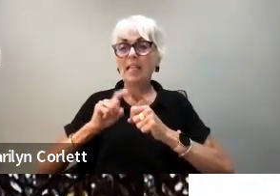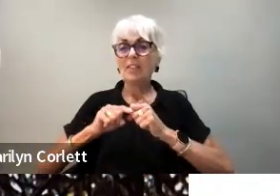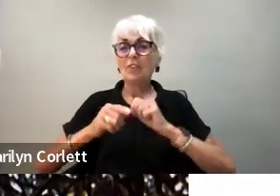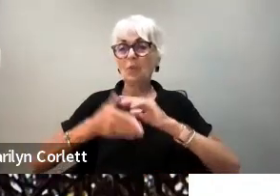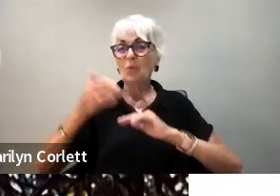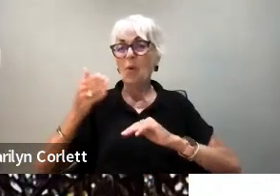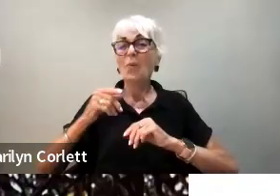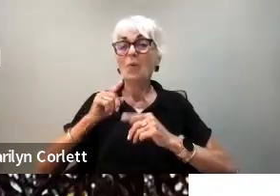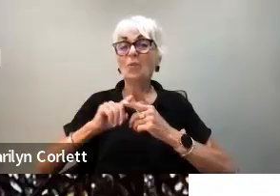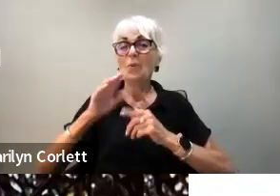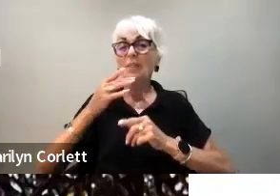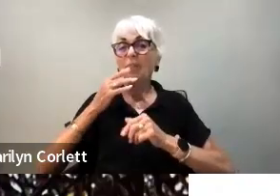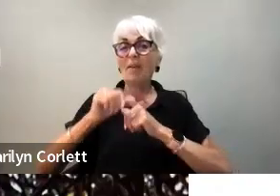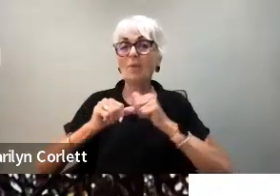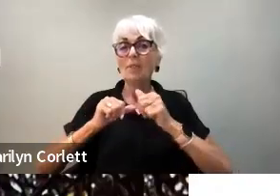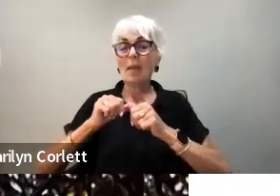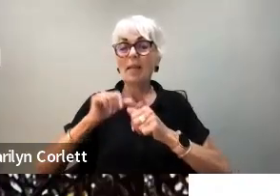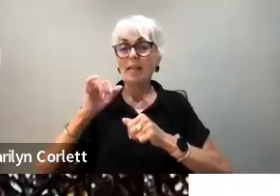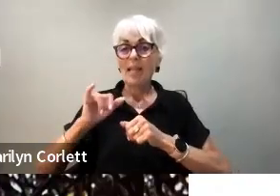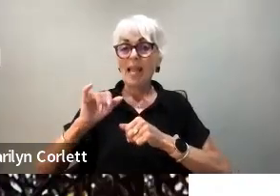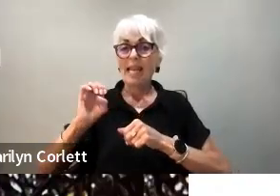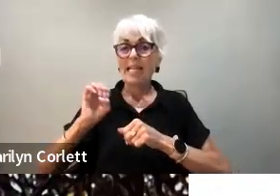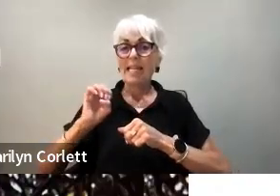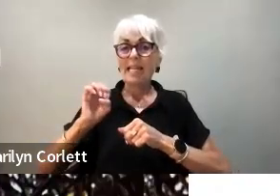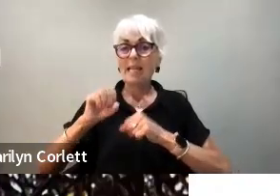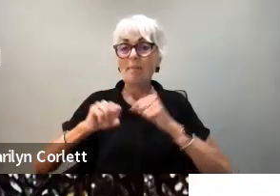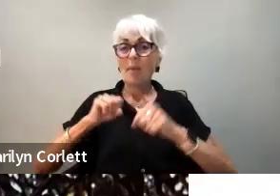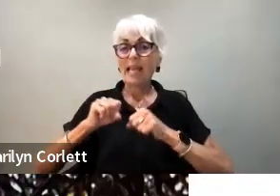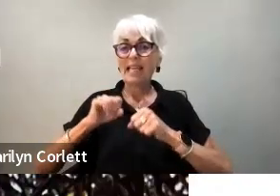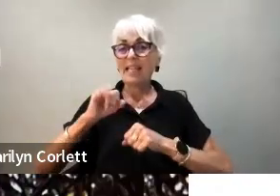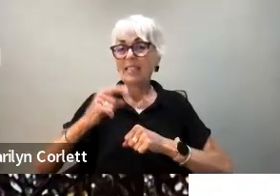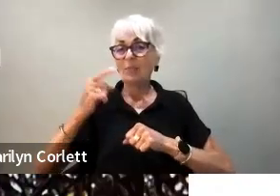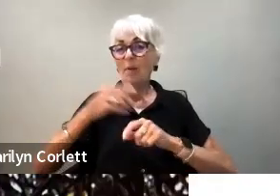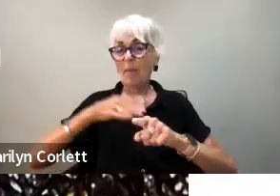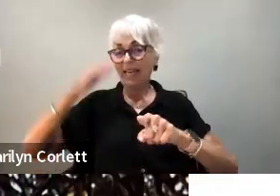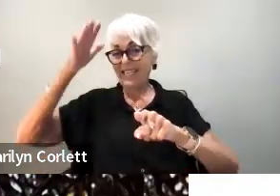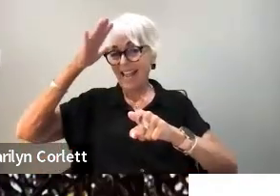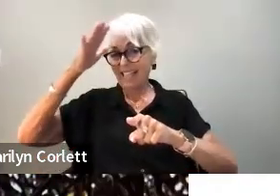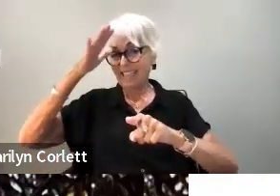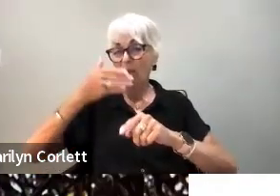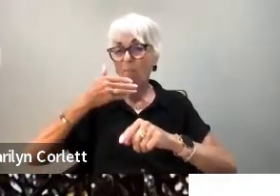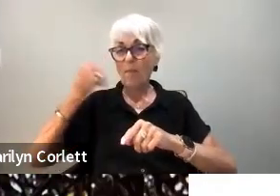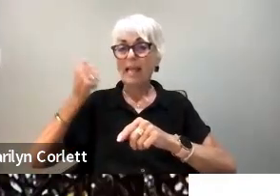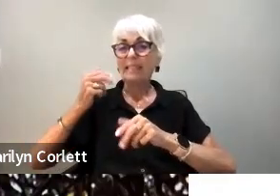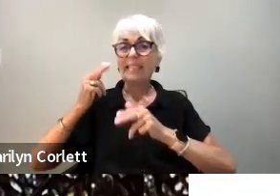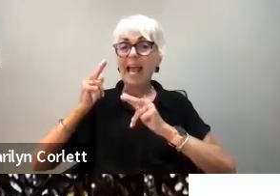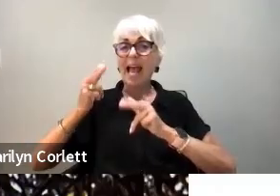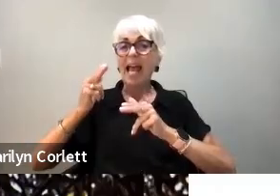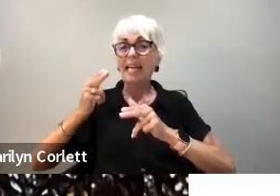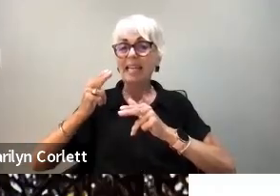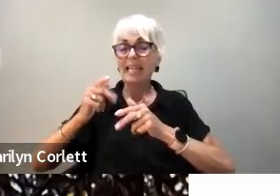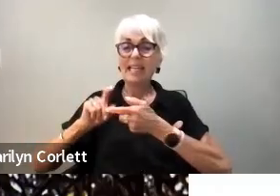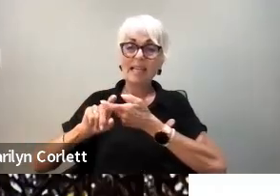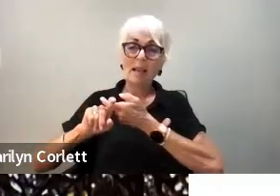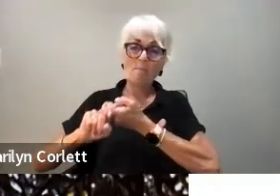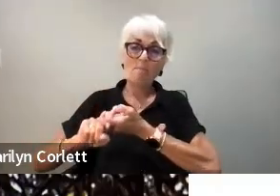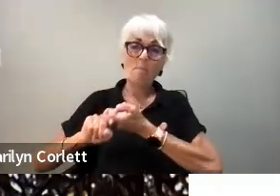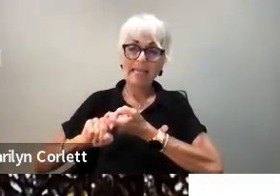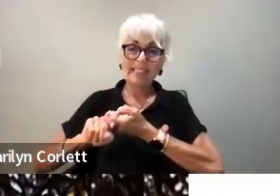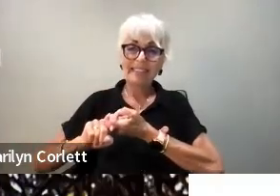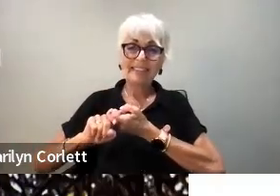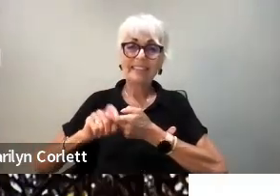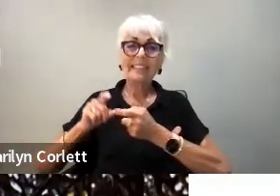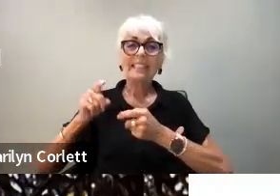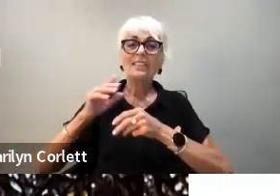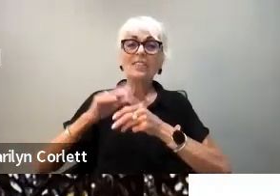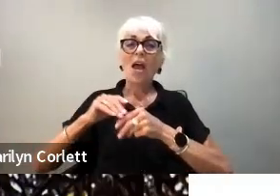this individual is actually one of my dad's best hunting buddies. He's on our hunting property and he has a lot of